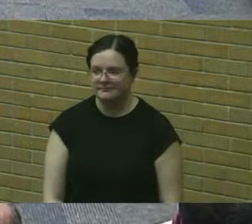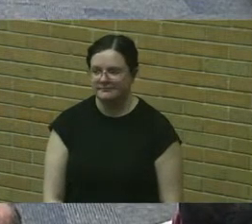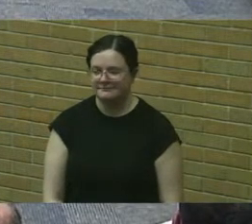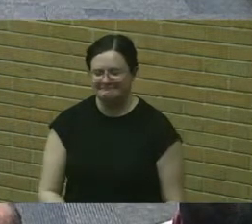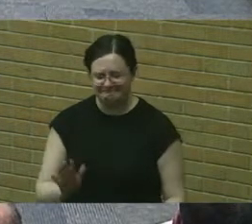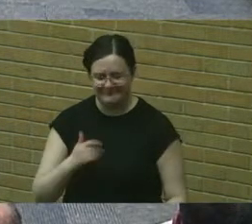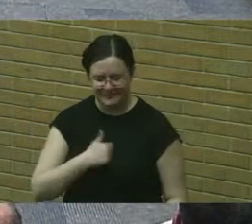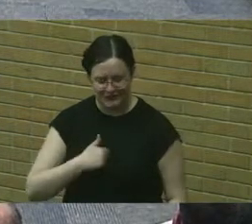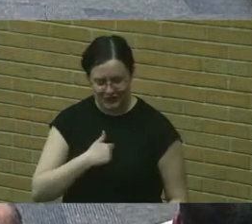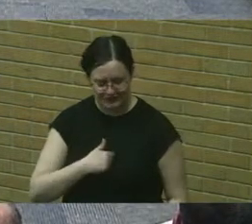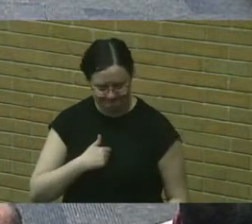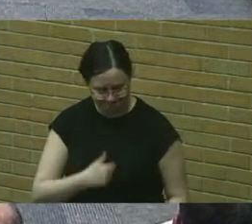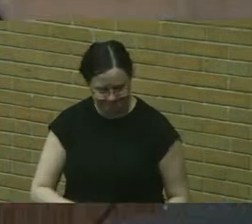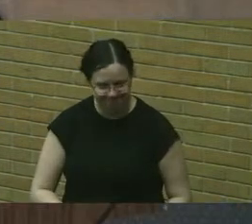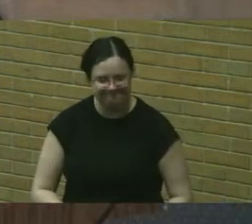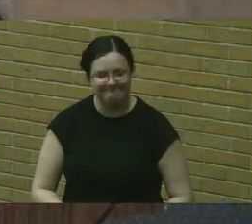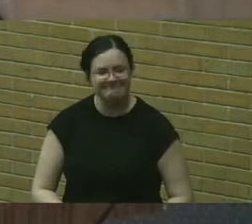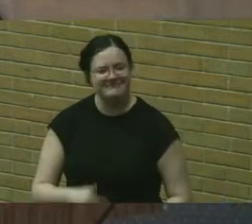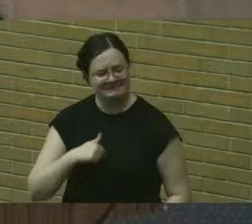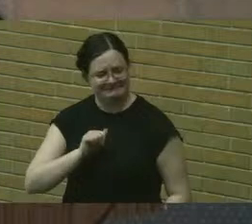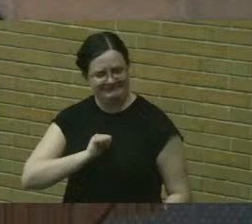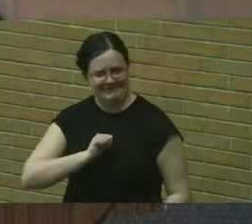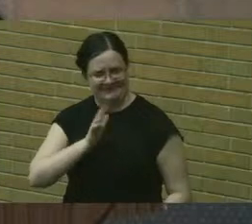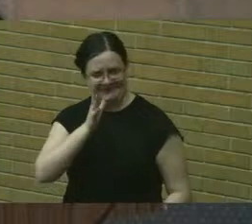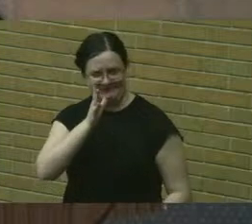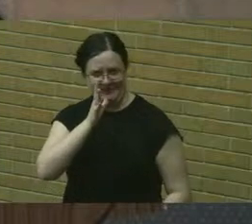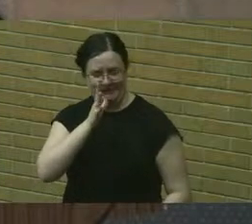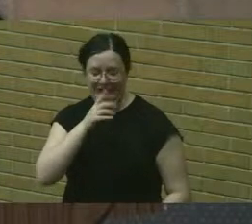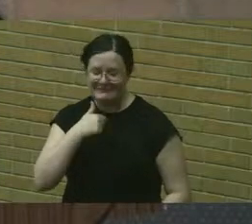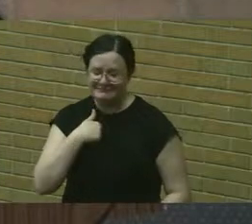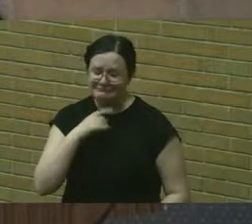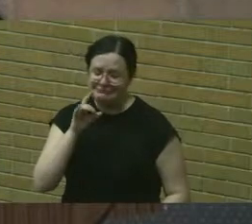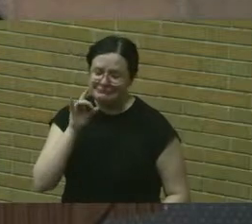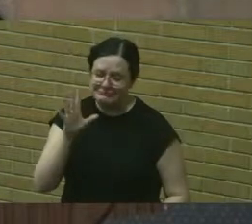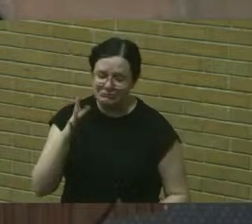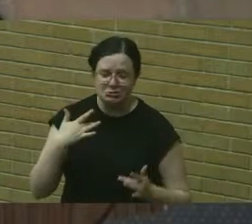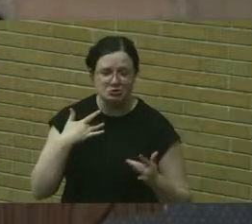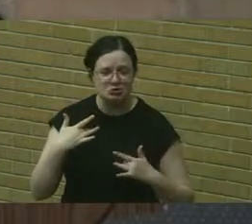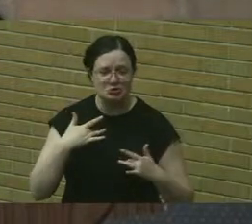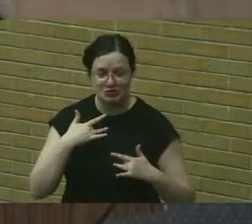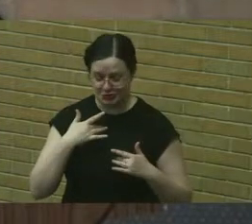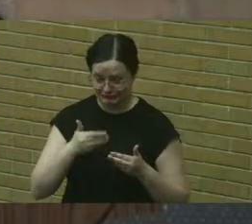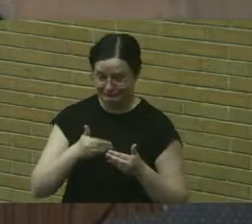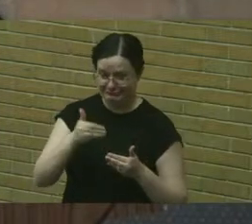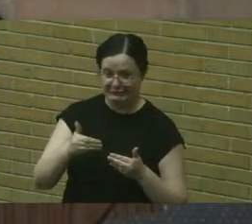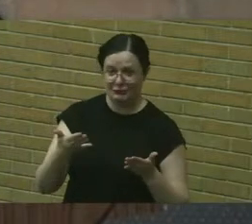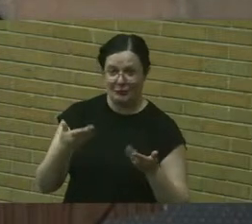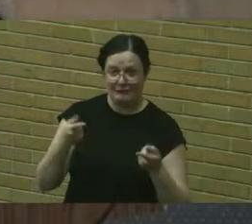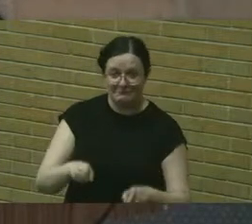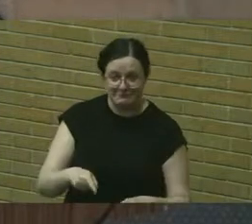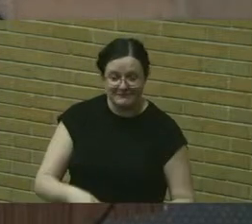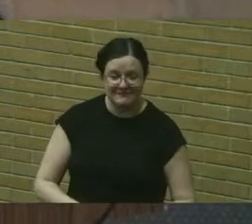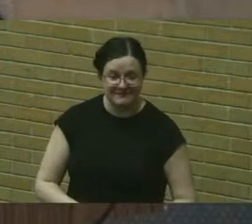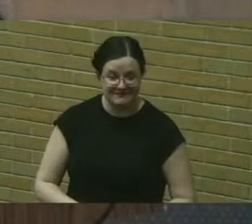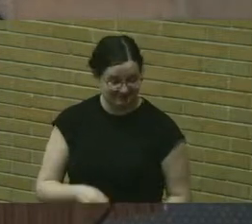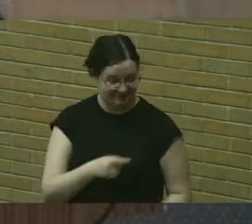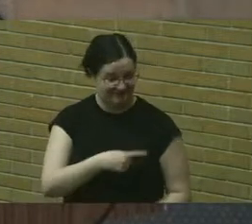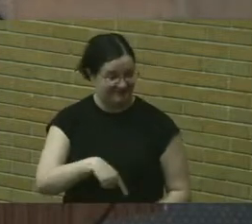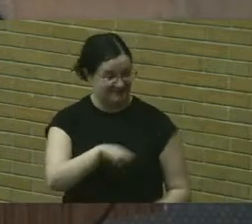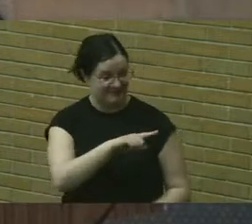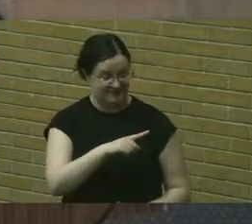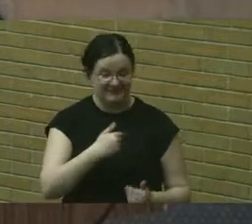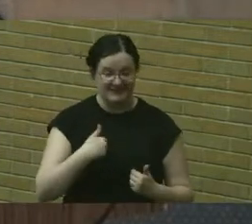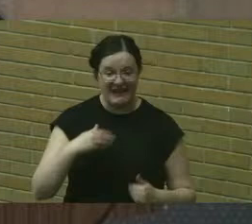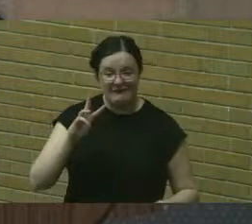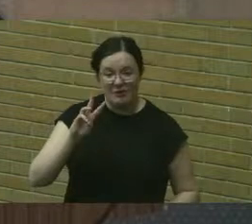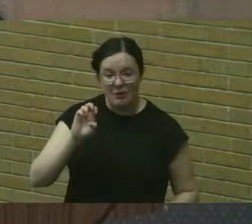Sorry. As a parent, I'm incredibly concerned about what might come next. With weapons, such as